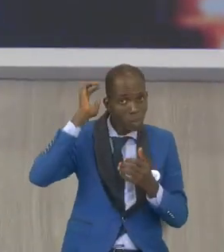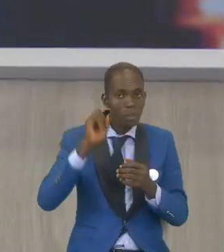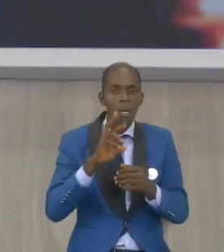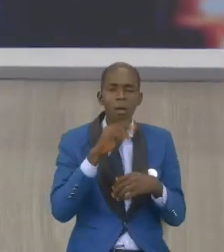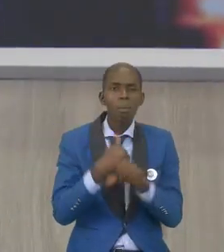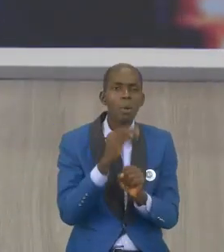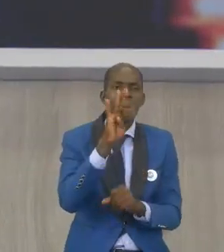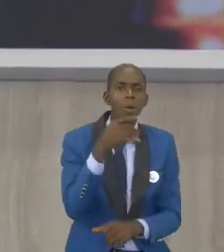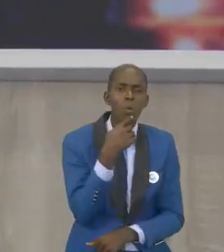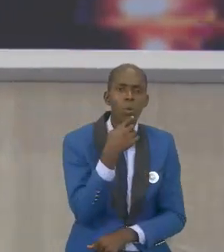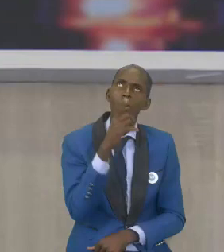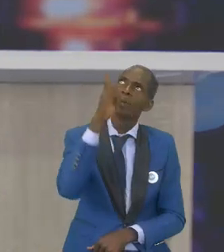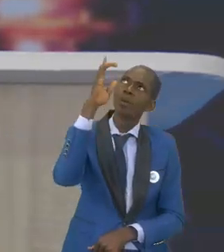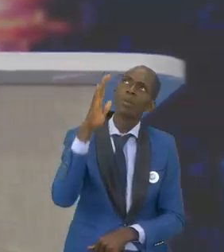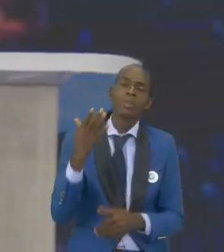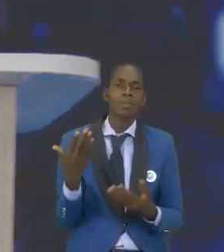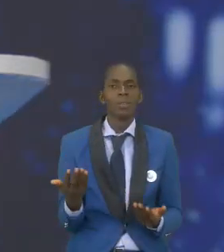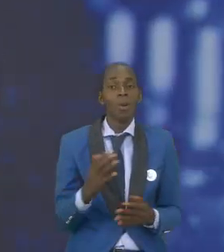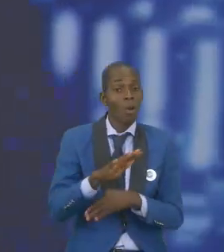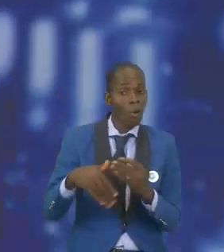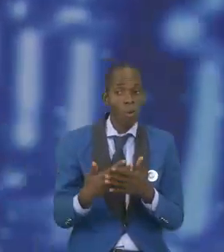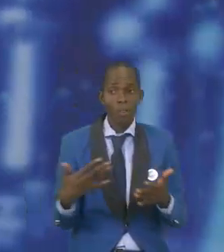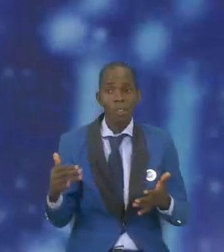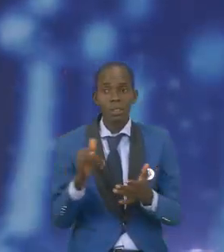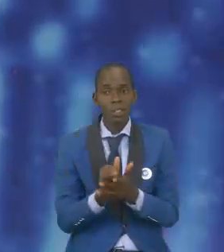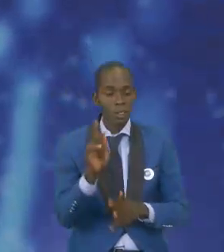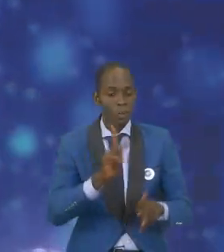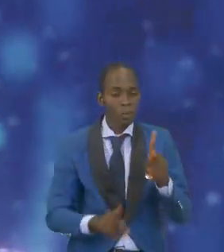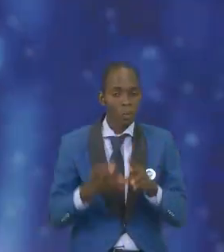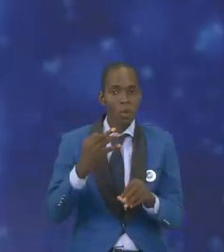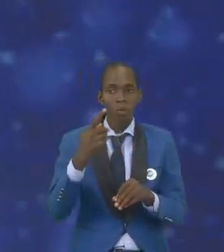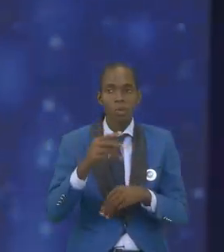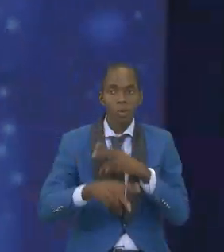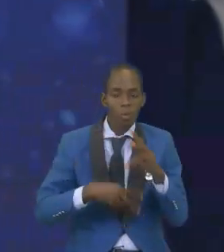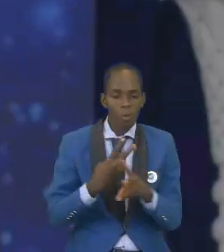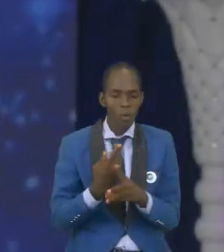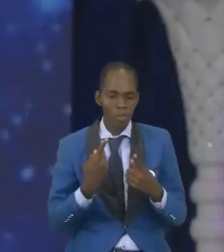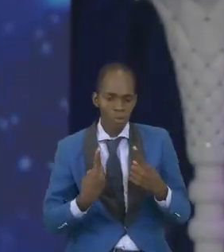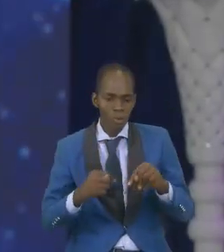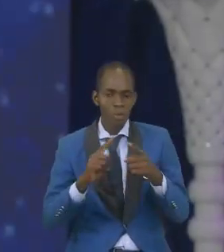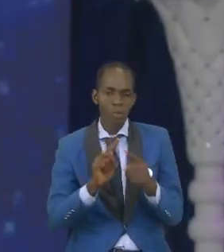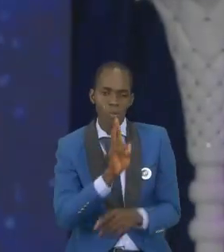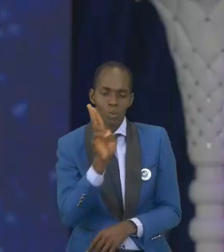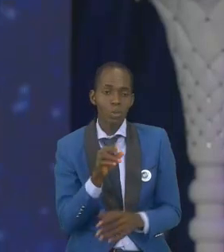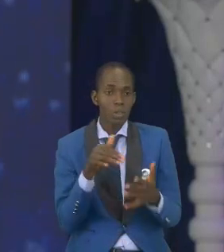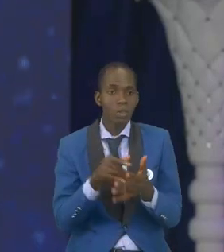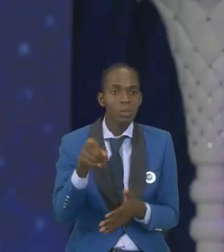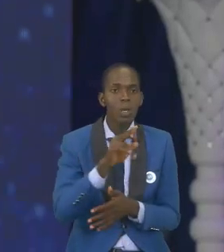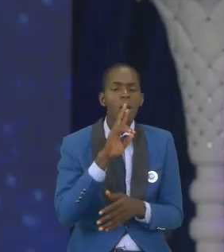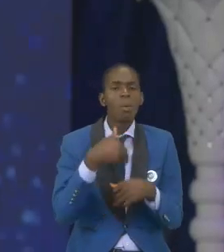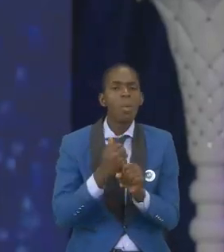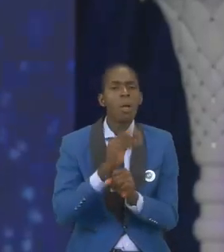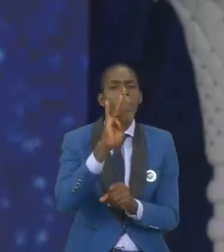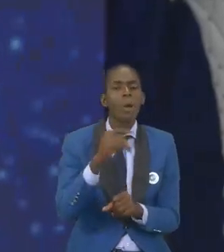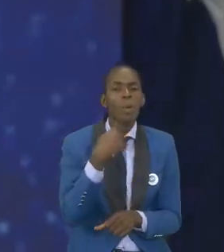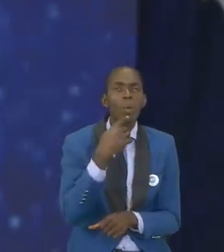God. All the things that the people of the world, that they tried to use, they were made by God.